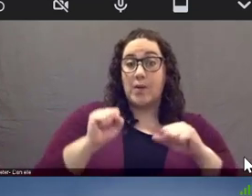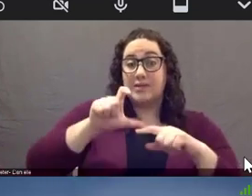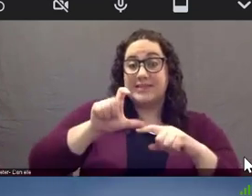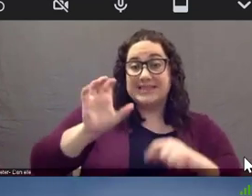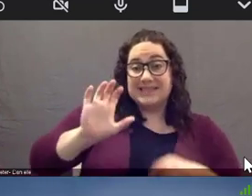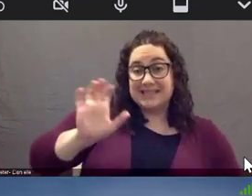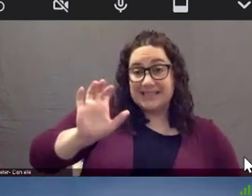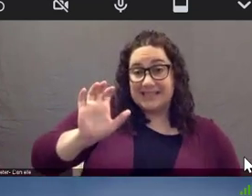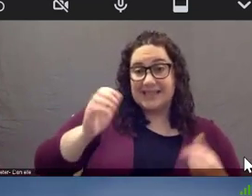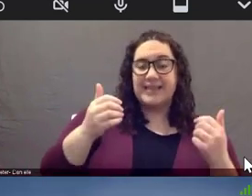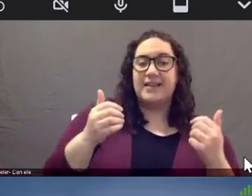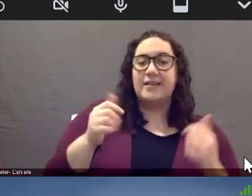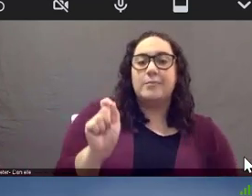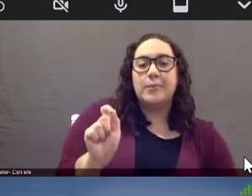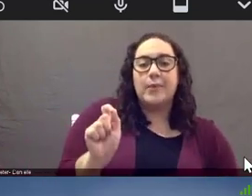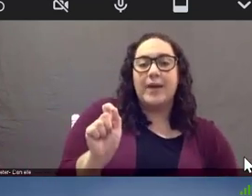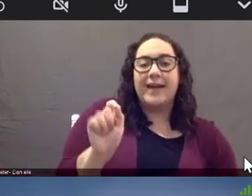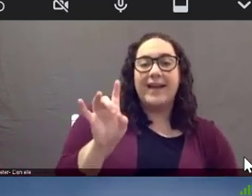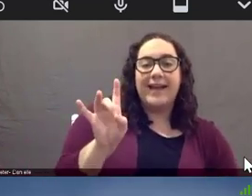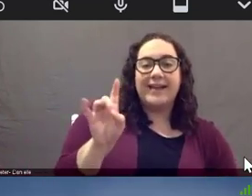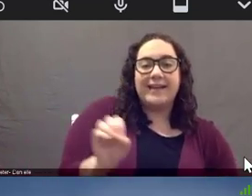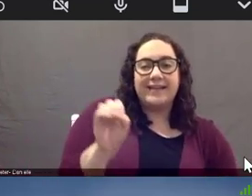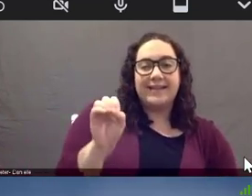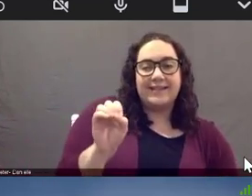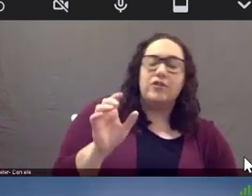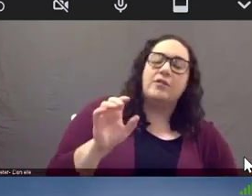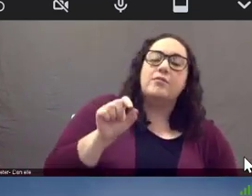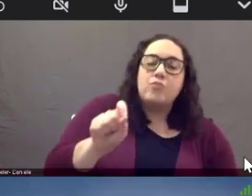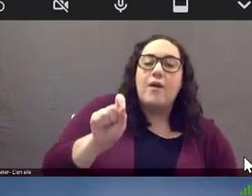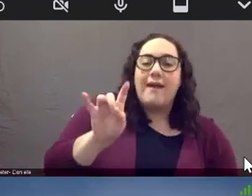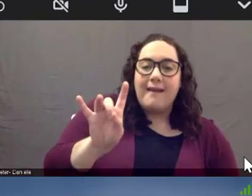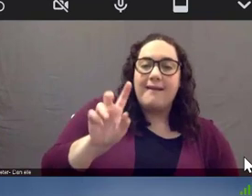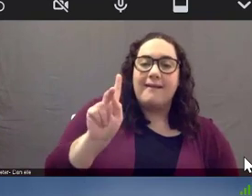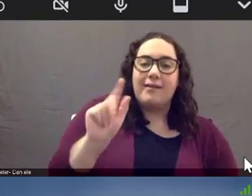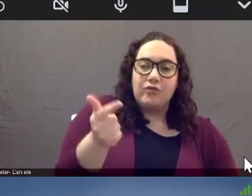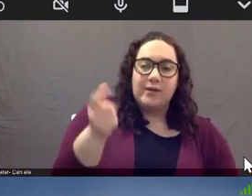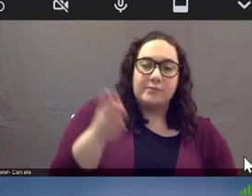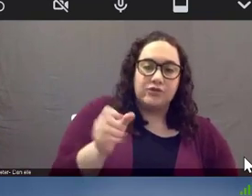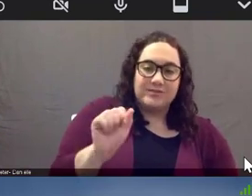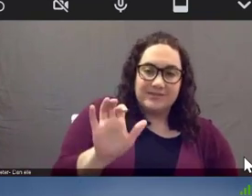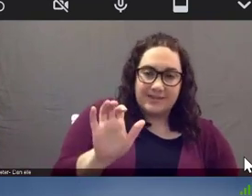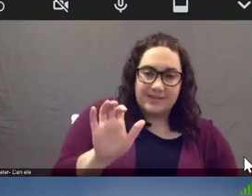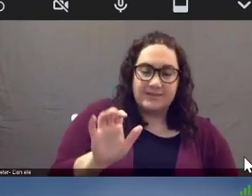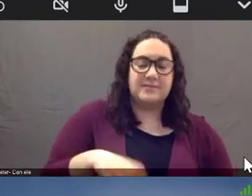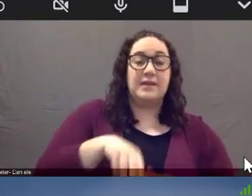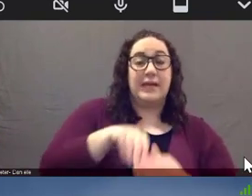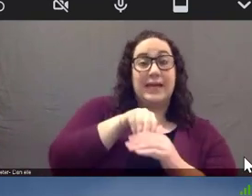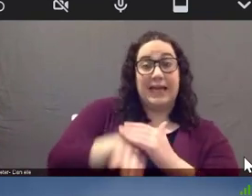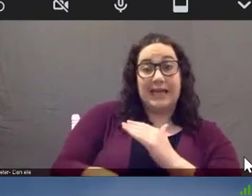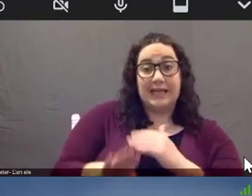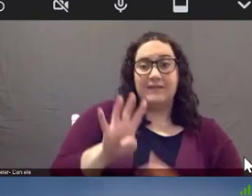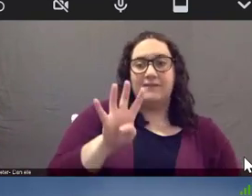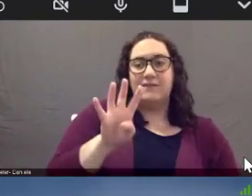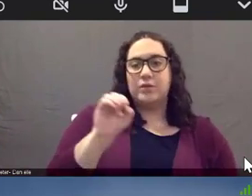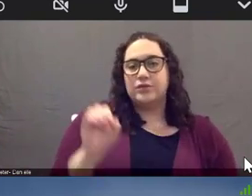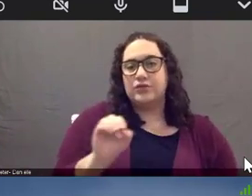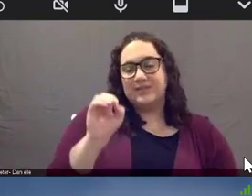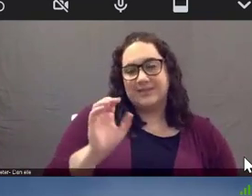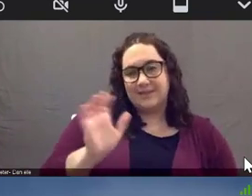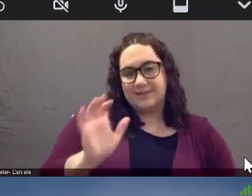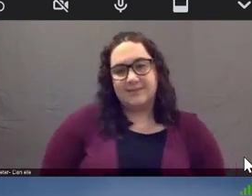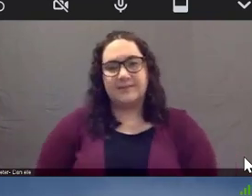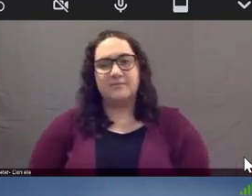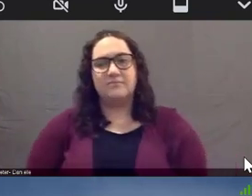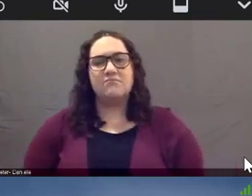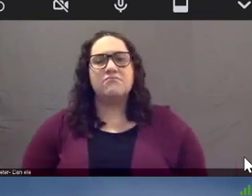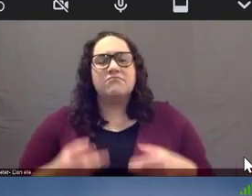0.8 kilograms per second, and it enters the heat exchanger at 40 degrees Celsius. What is the maximum rate of heat